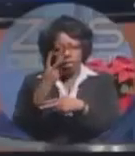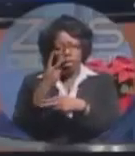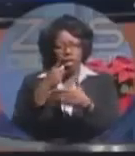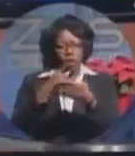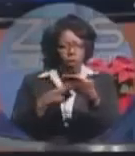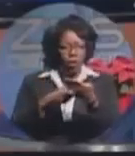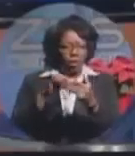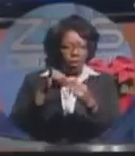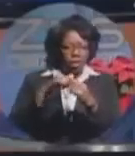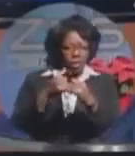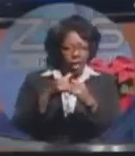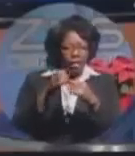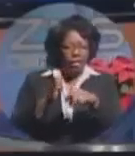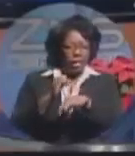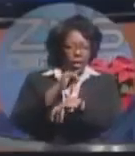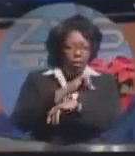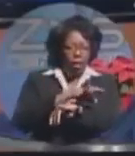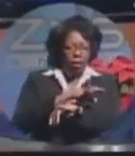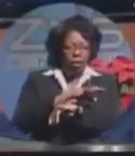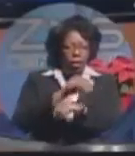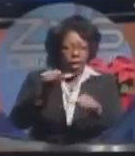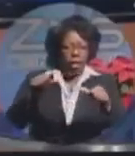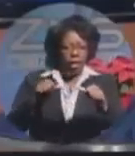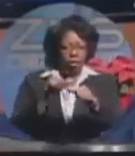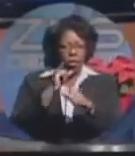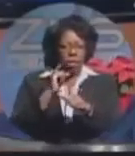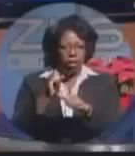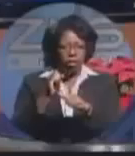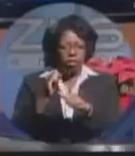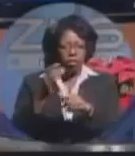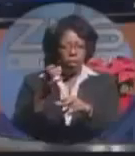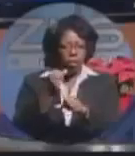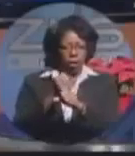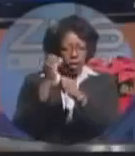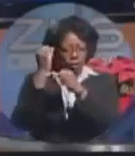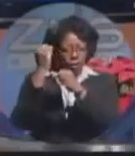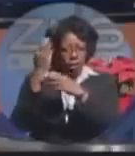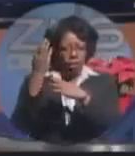the impacted area is. We got word of that diesel spill at